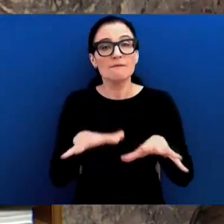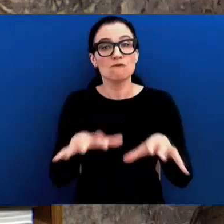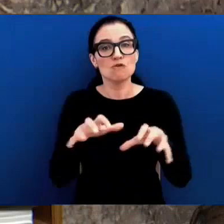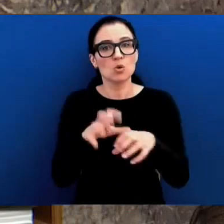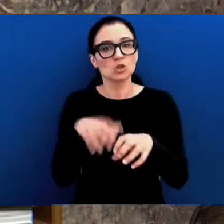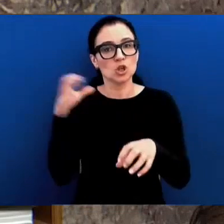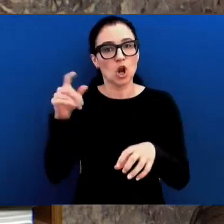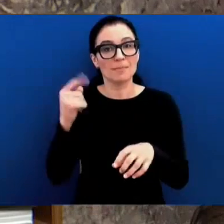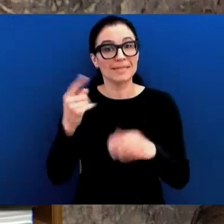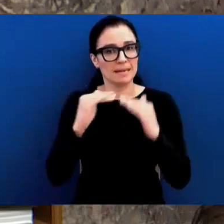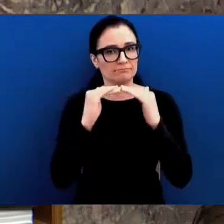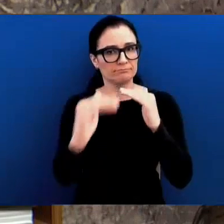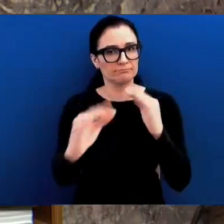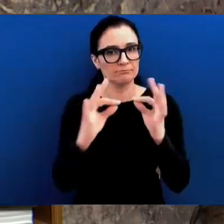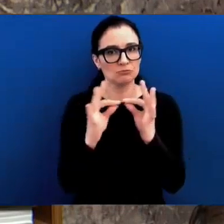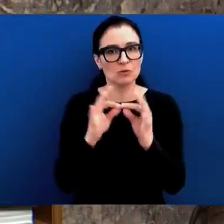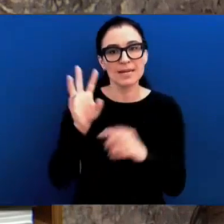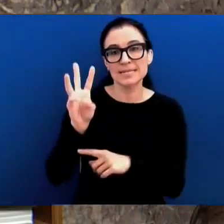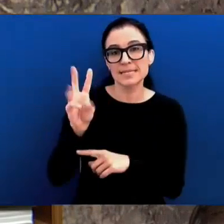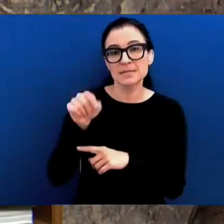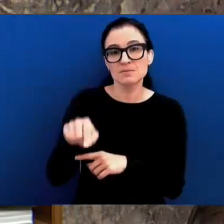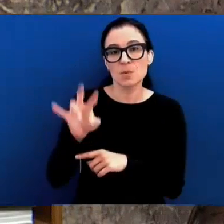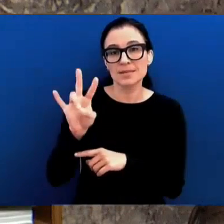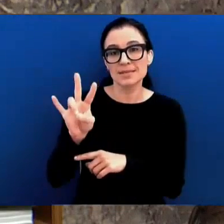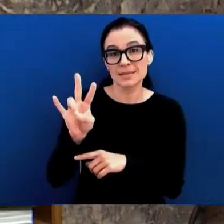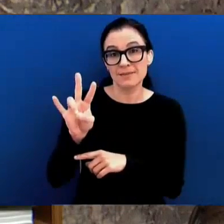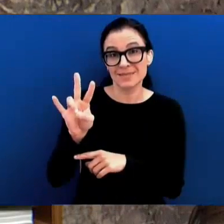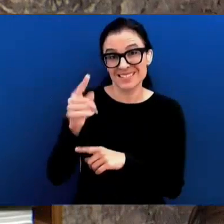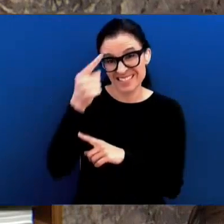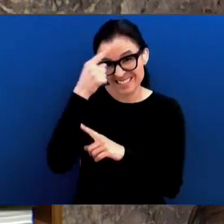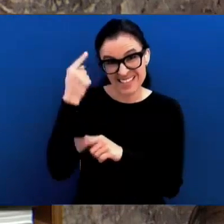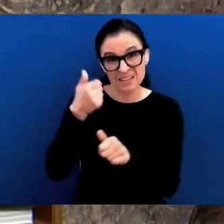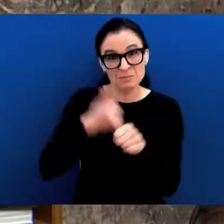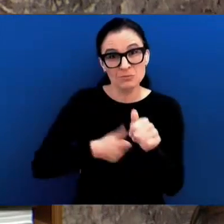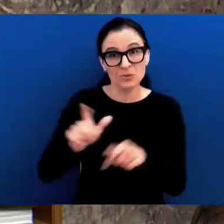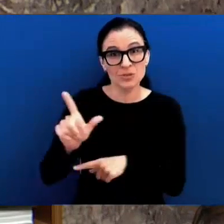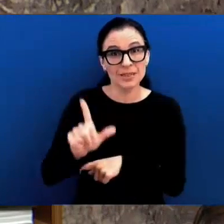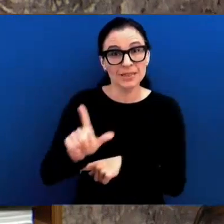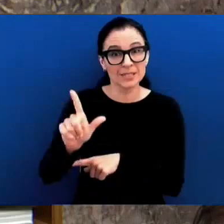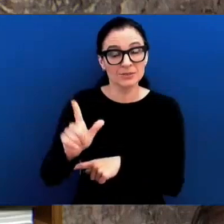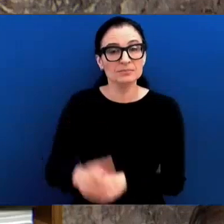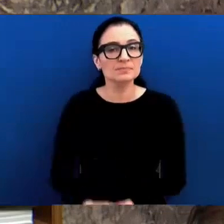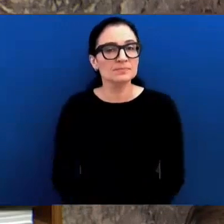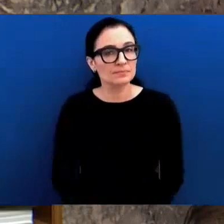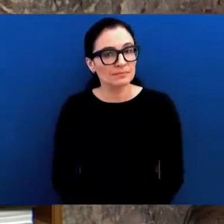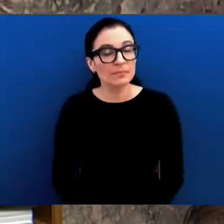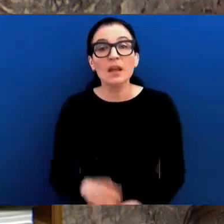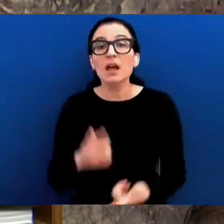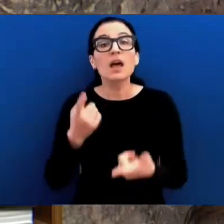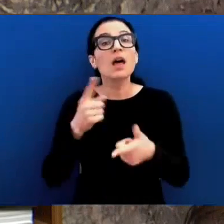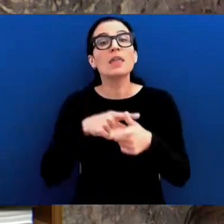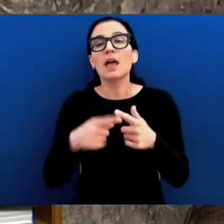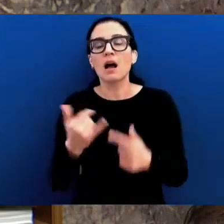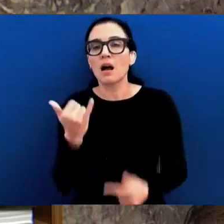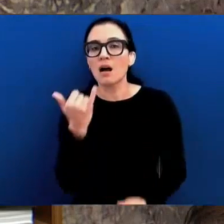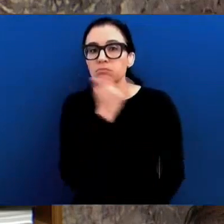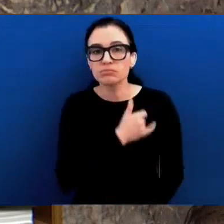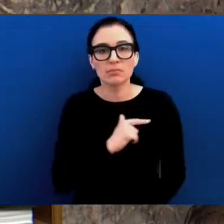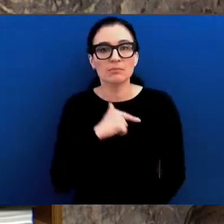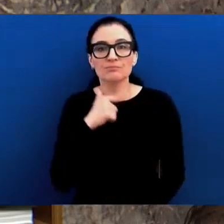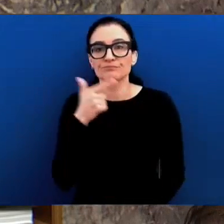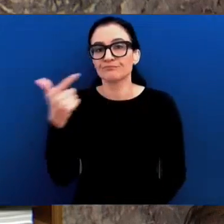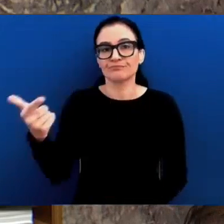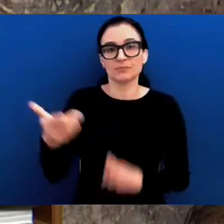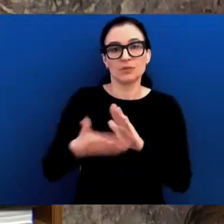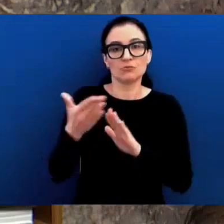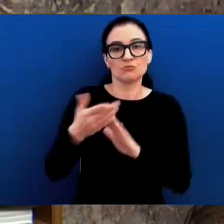the next 5 years until an unfortunate error allowed them to get back into government. And what did they do? They changed the second part about the carbon tax